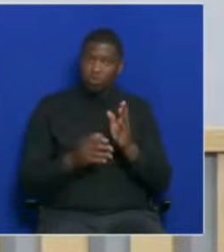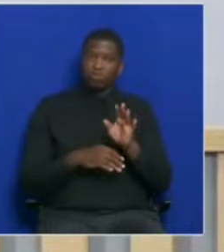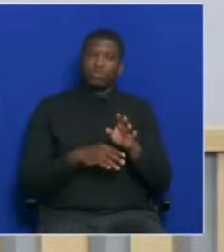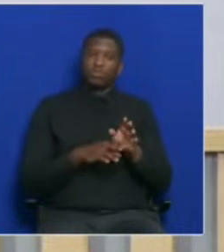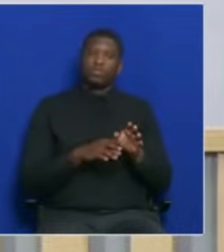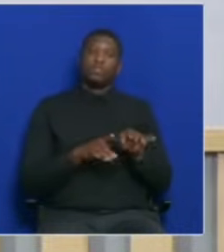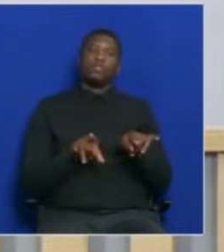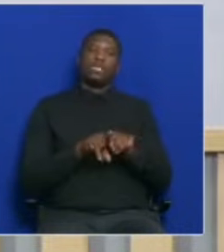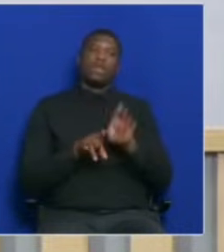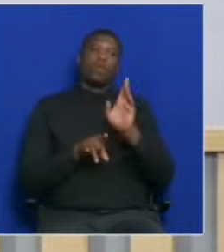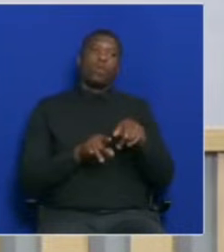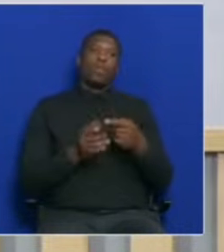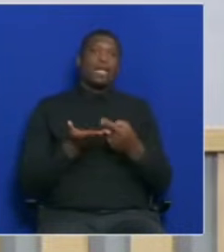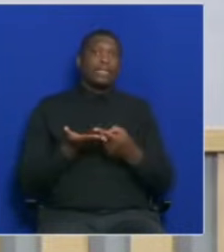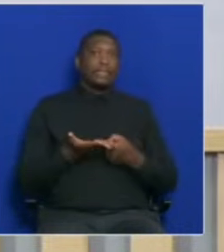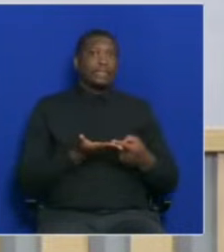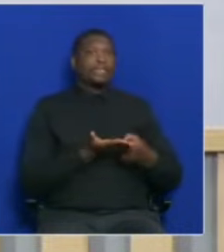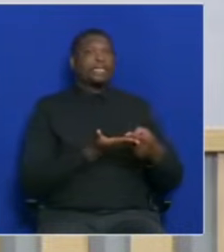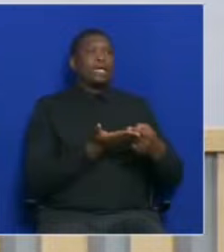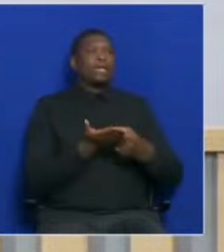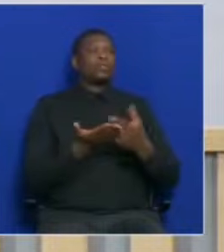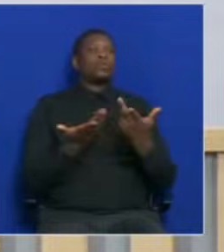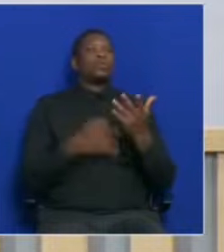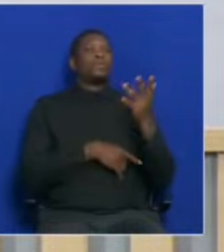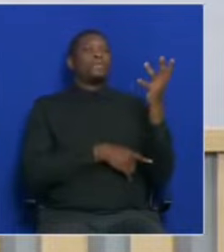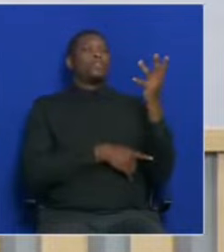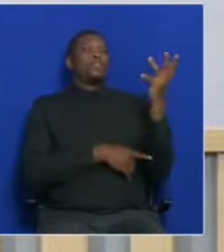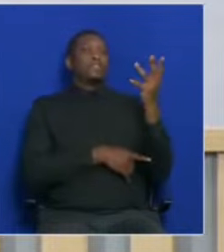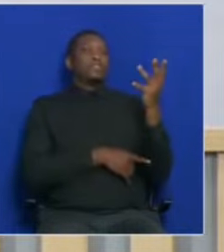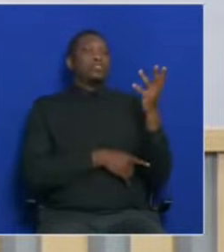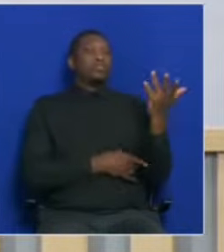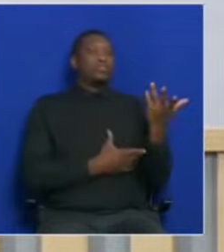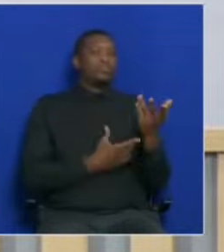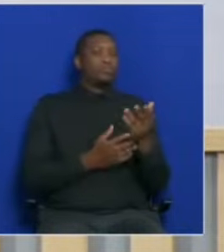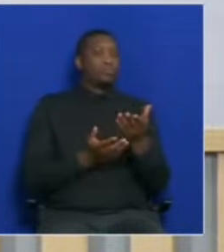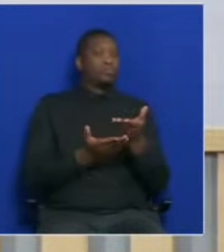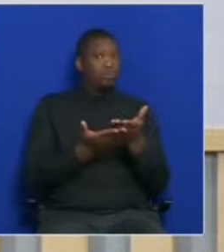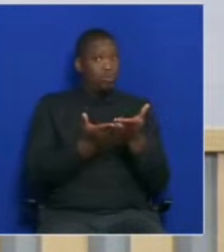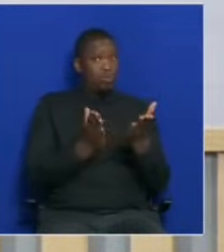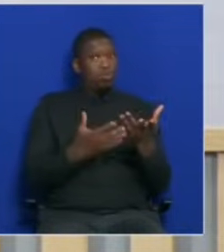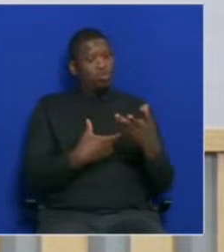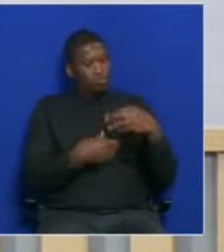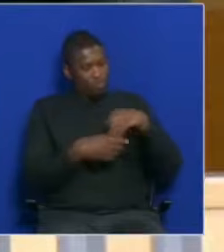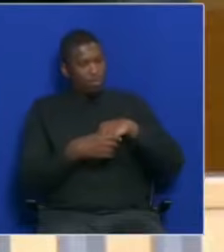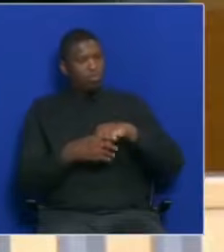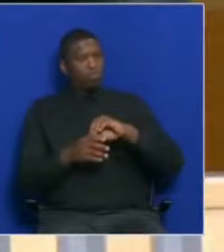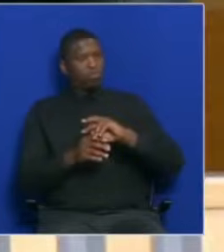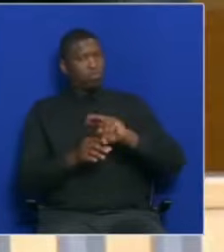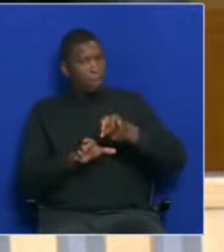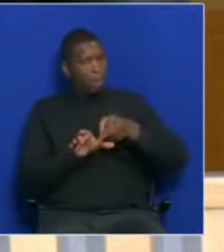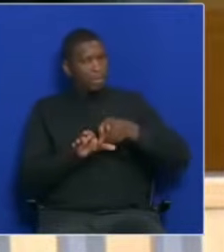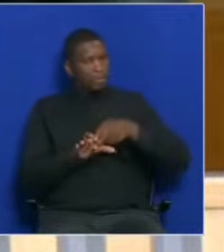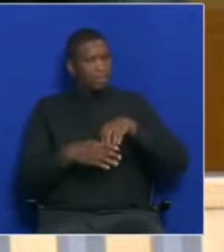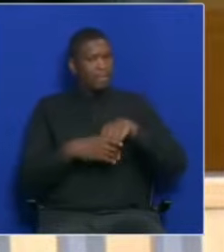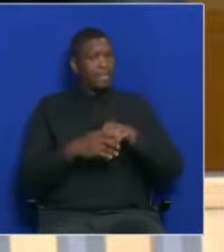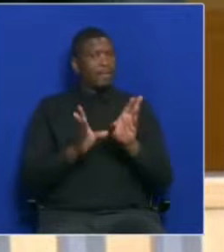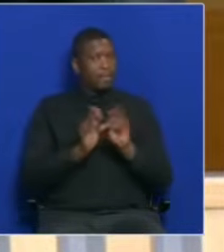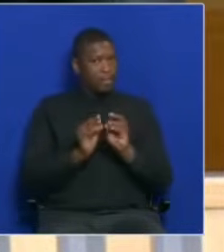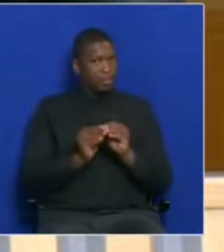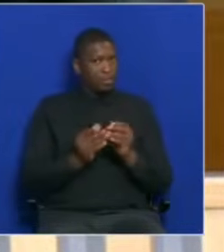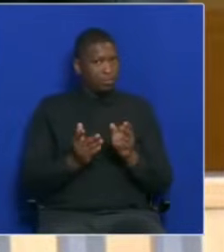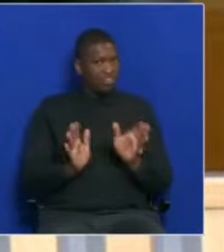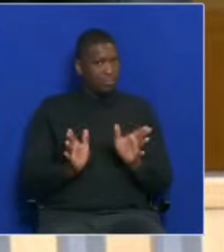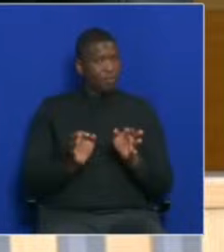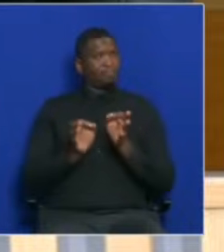the presentation, you participate in that meeting. You describe that, you say to